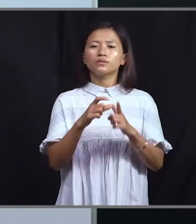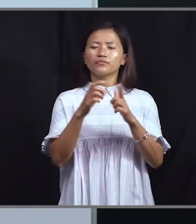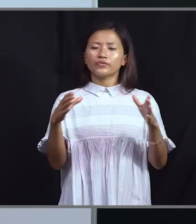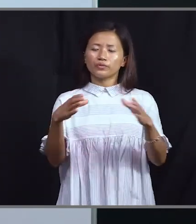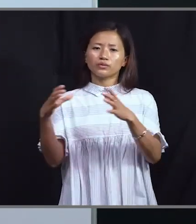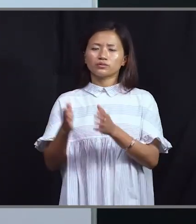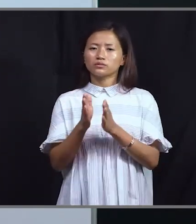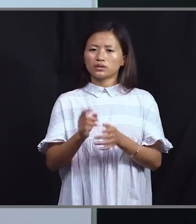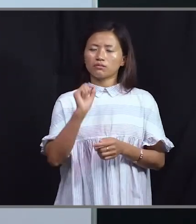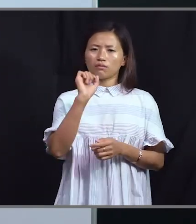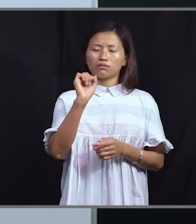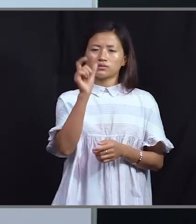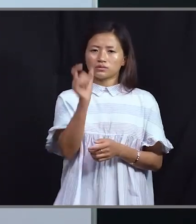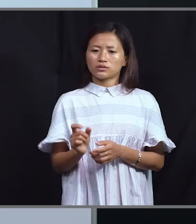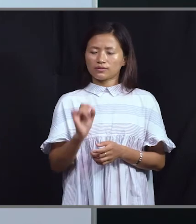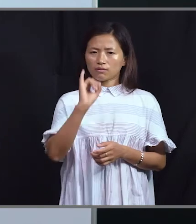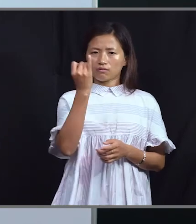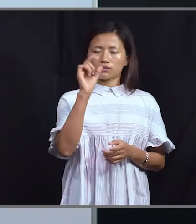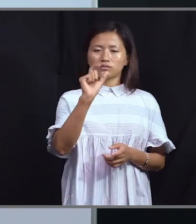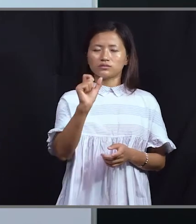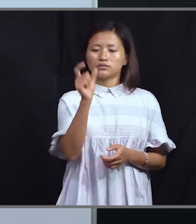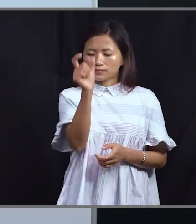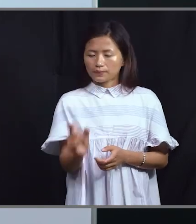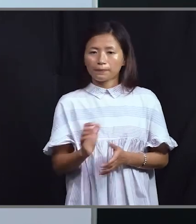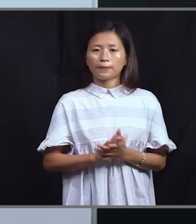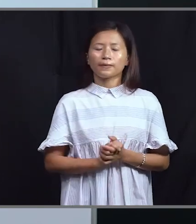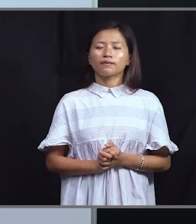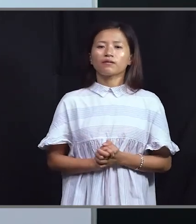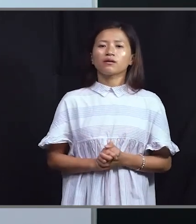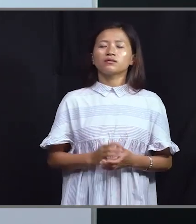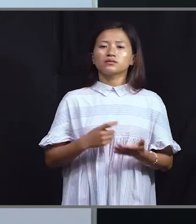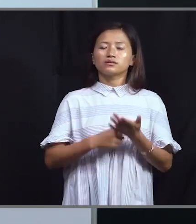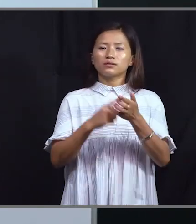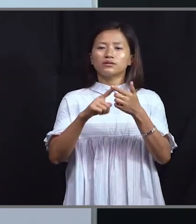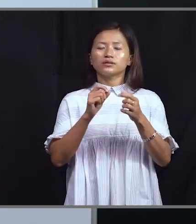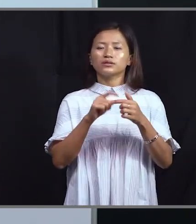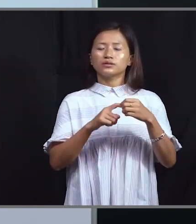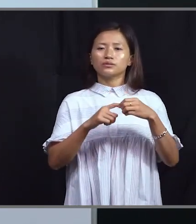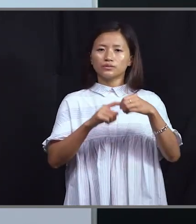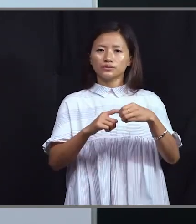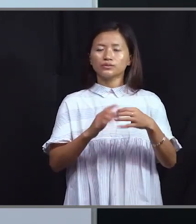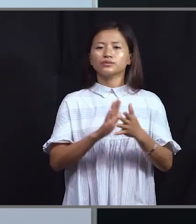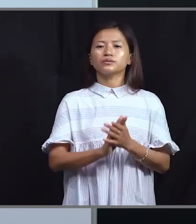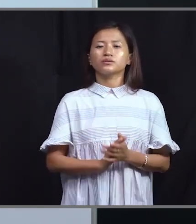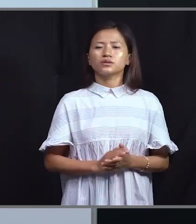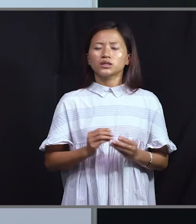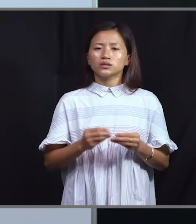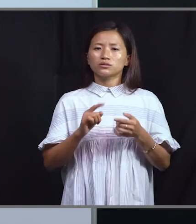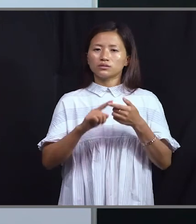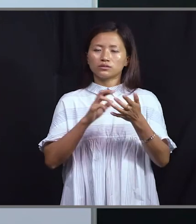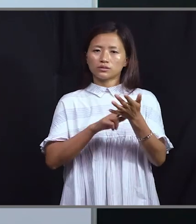and independently. So the work of coordination ensure that this